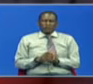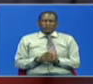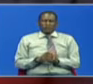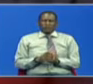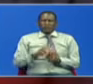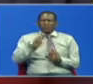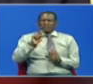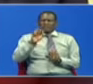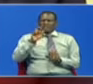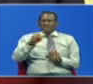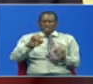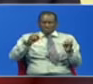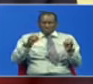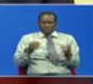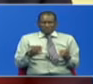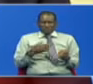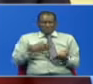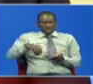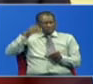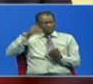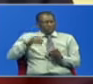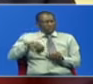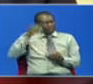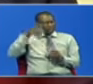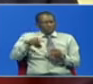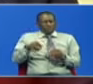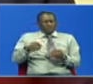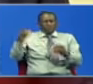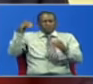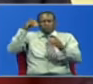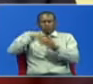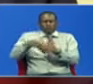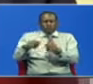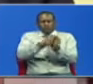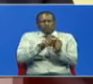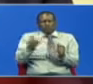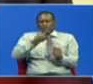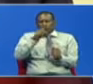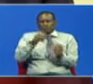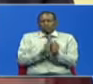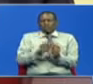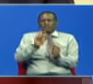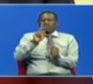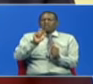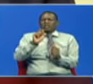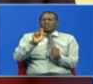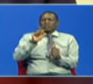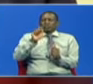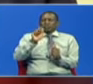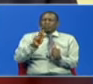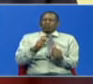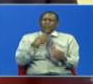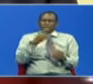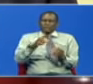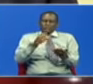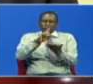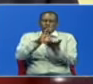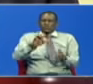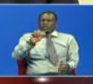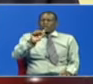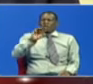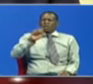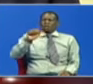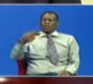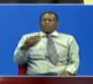KTN News, I think I have lumped your question together with Gituku's question to be answered by Dr. Amok.